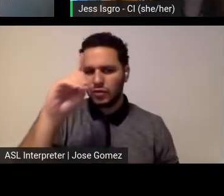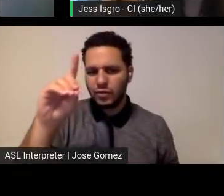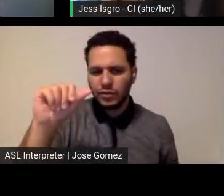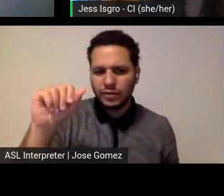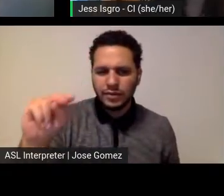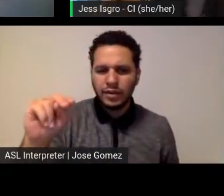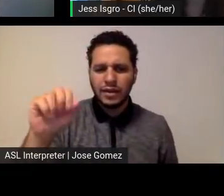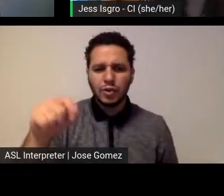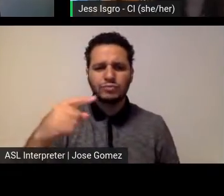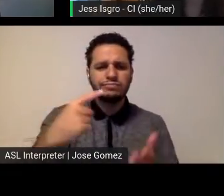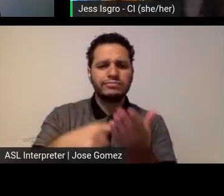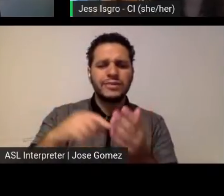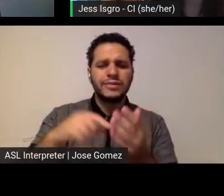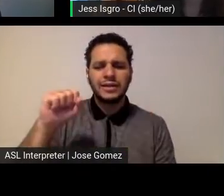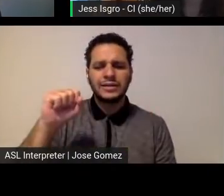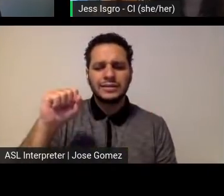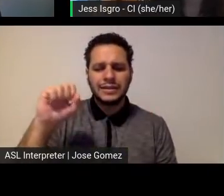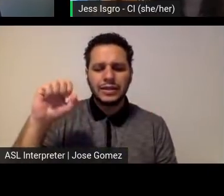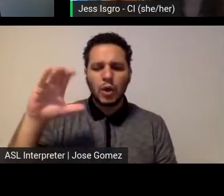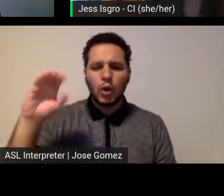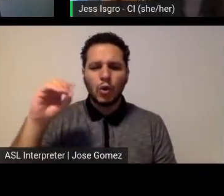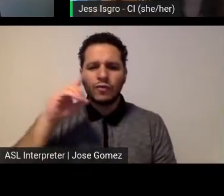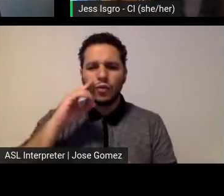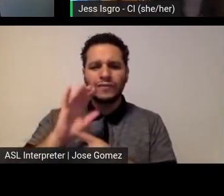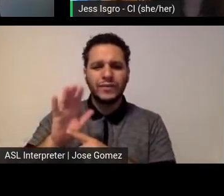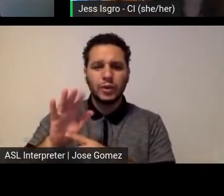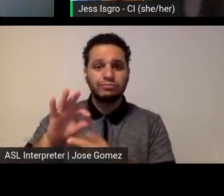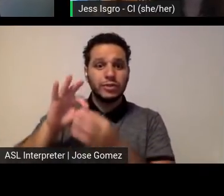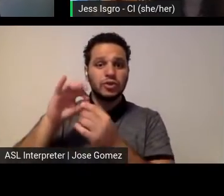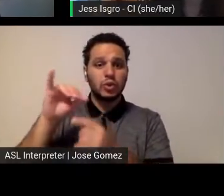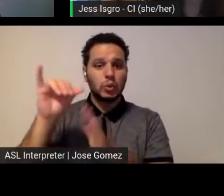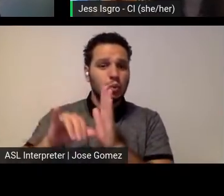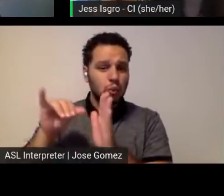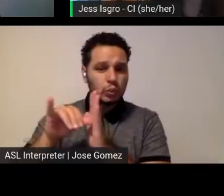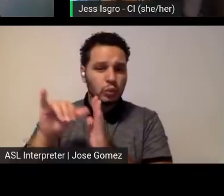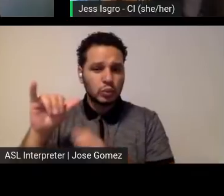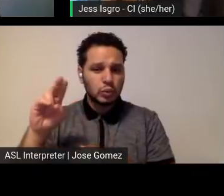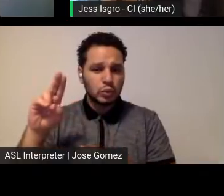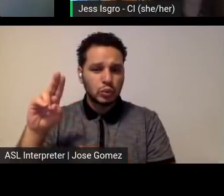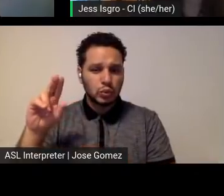speak to SEO for video, especially on YouTube? We've been finding big organic